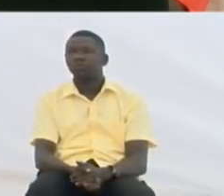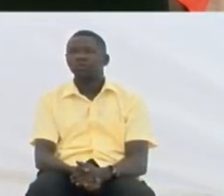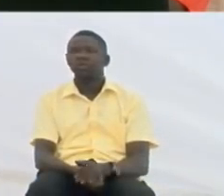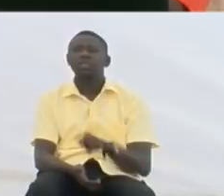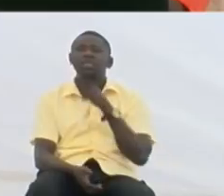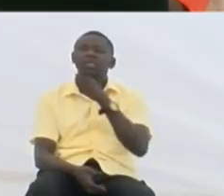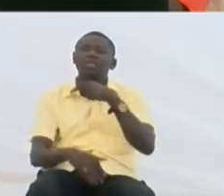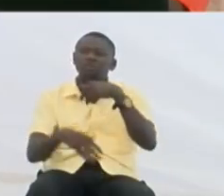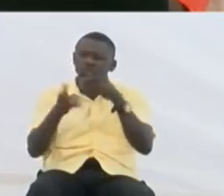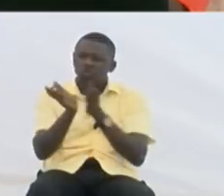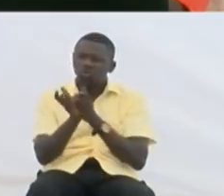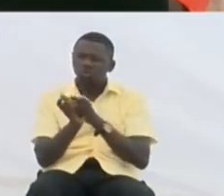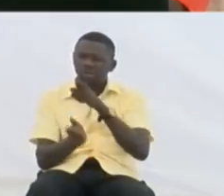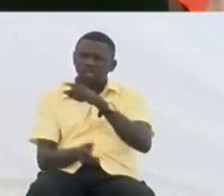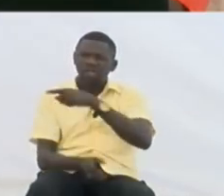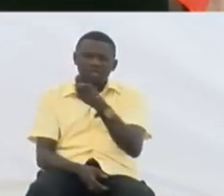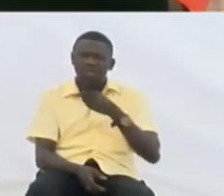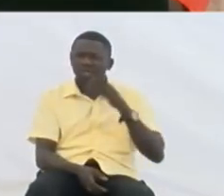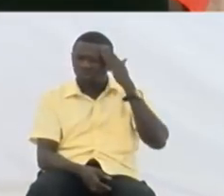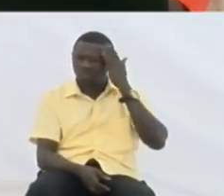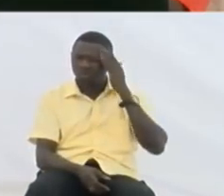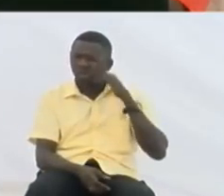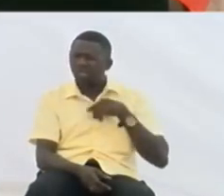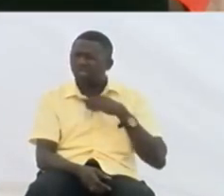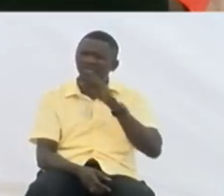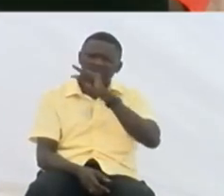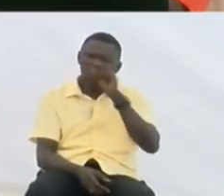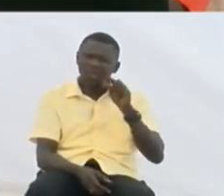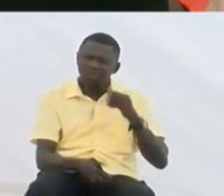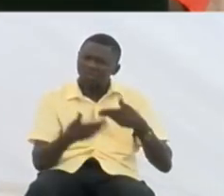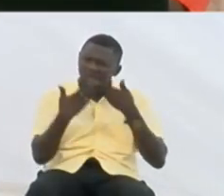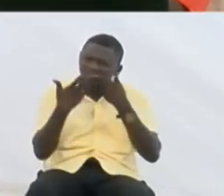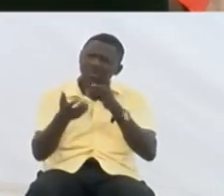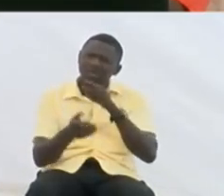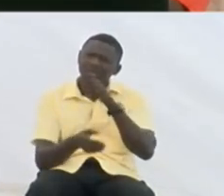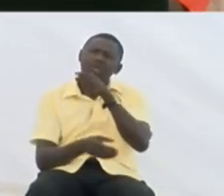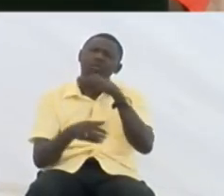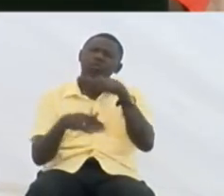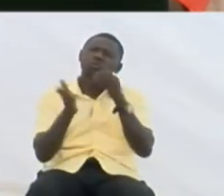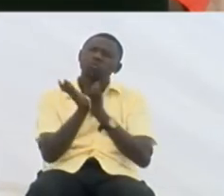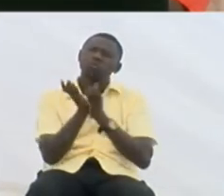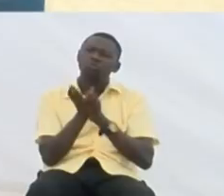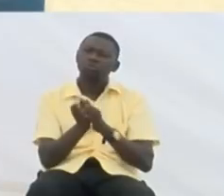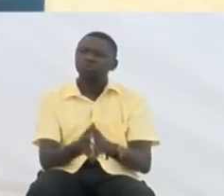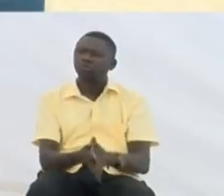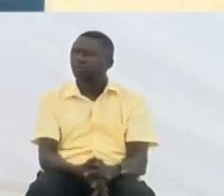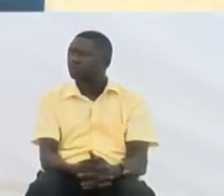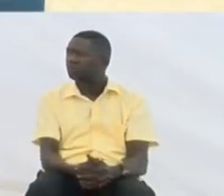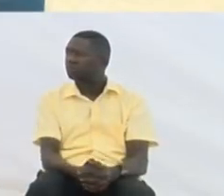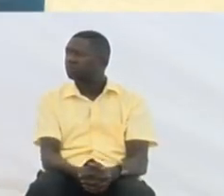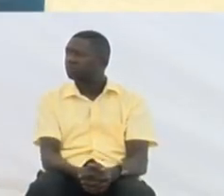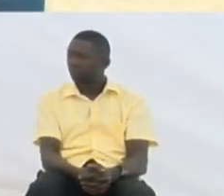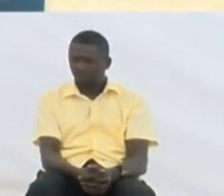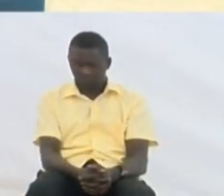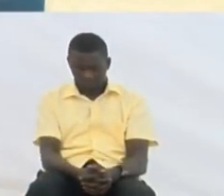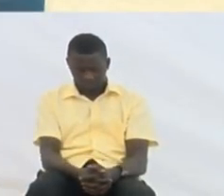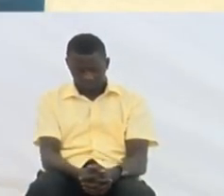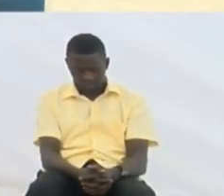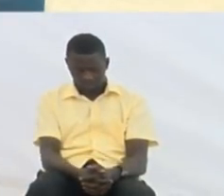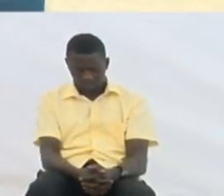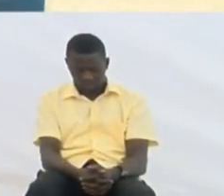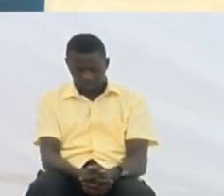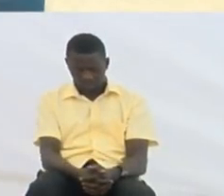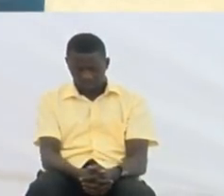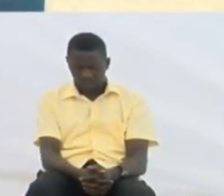known by any particular name? Ako molu fo todo bije le ke kilimel na bang nam Wombolu, foye toso